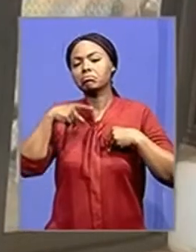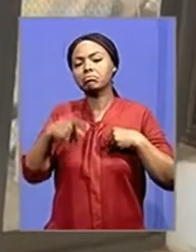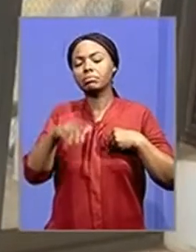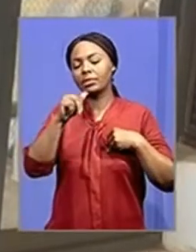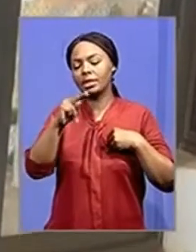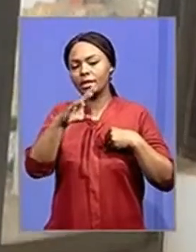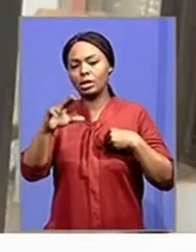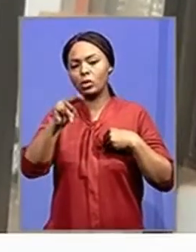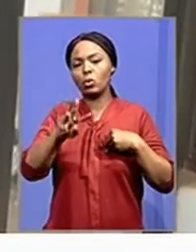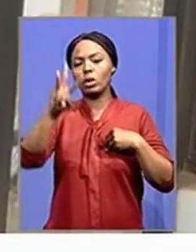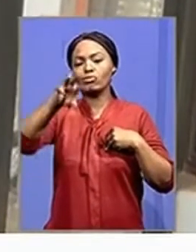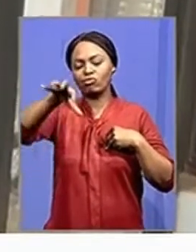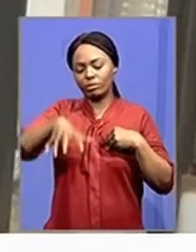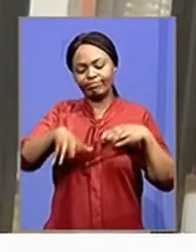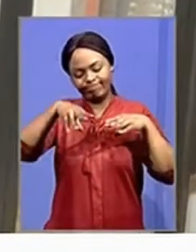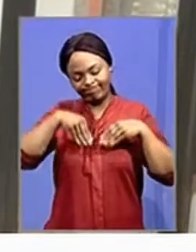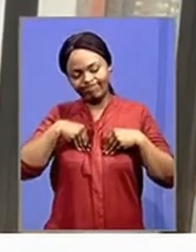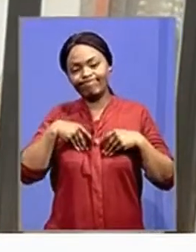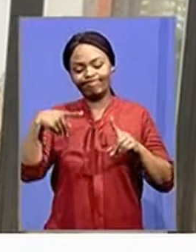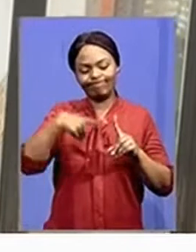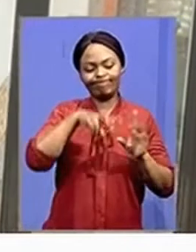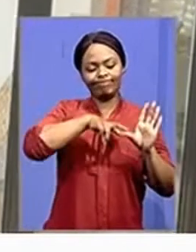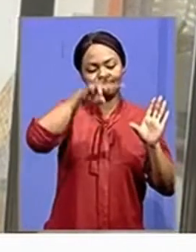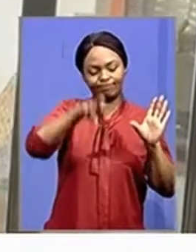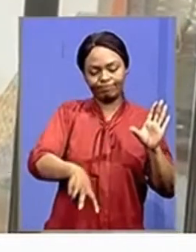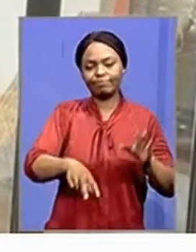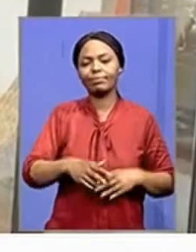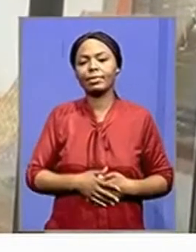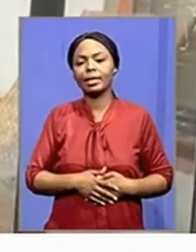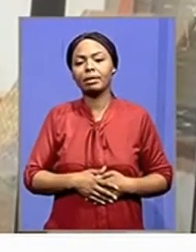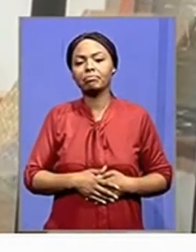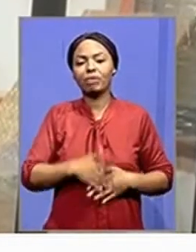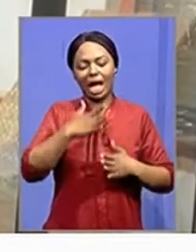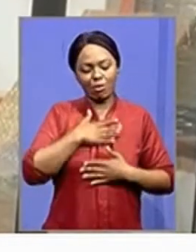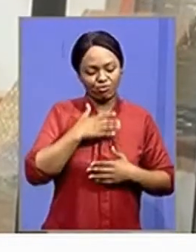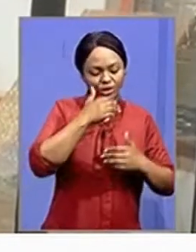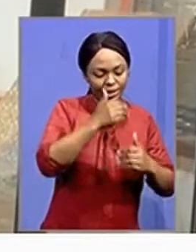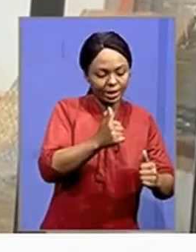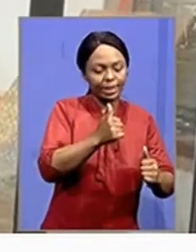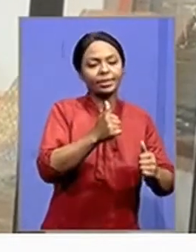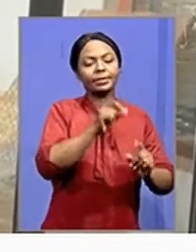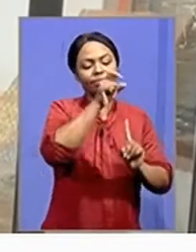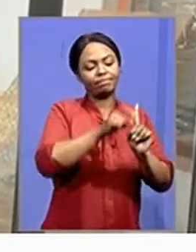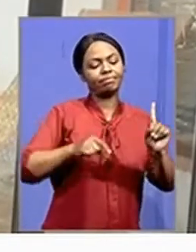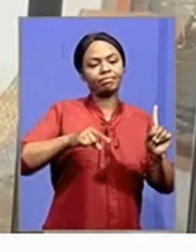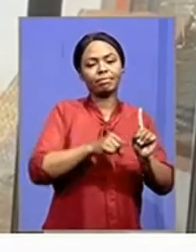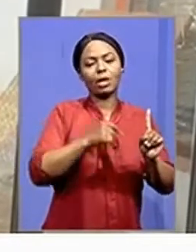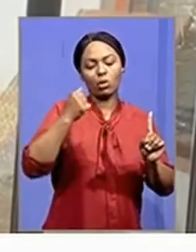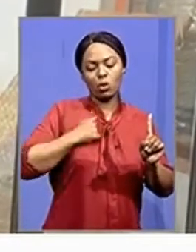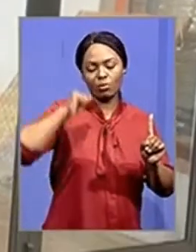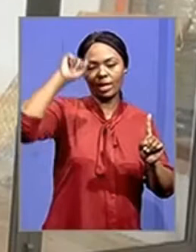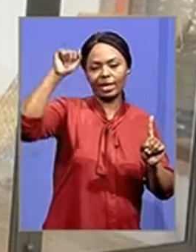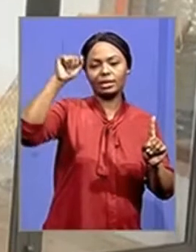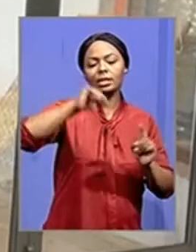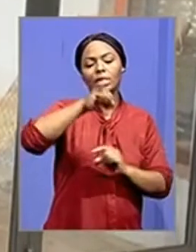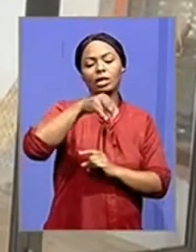the Northwest Province wishes to convey profound appreciations to Comrade Job Mokgoro for accepting the